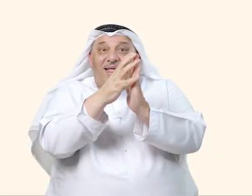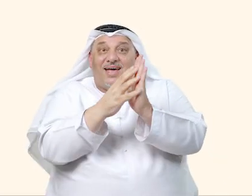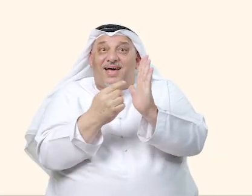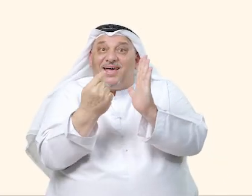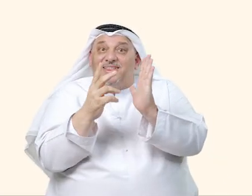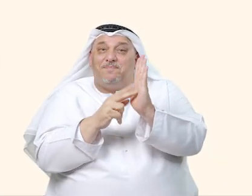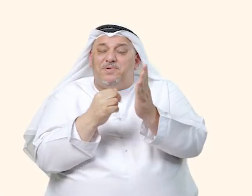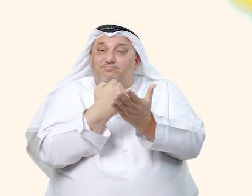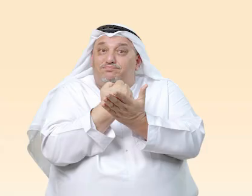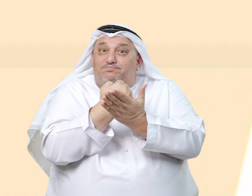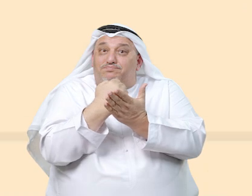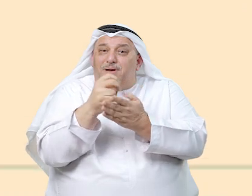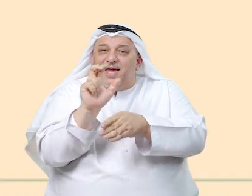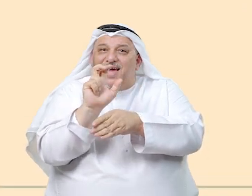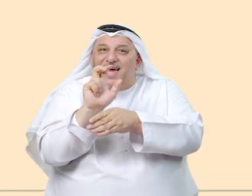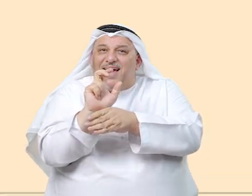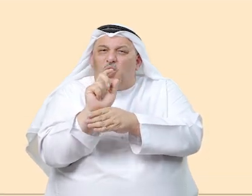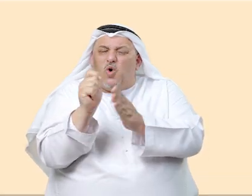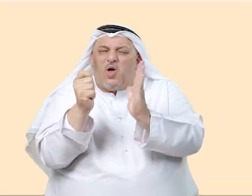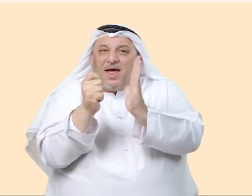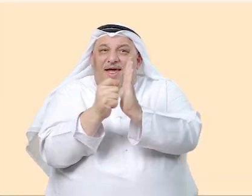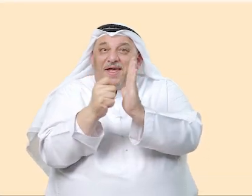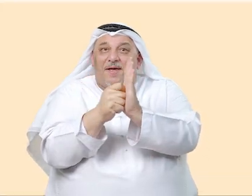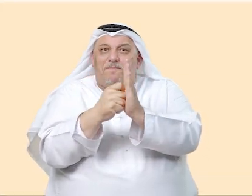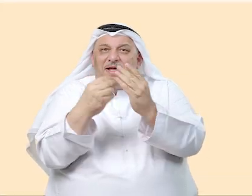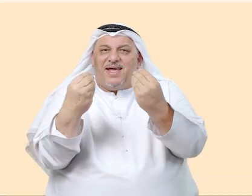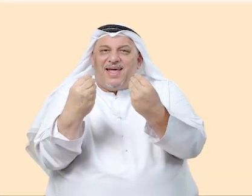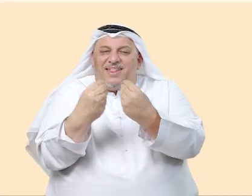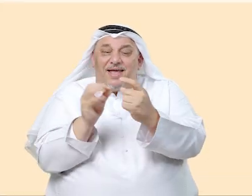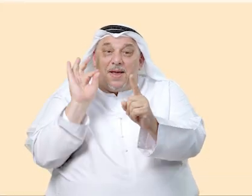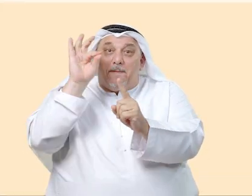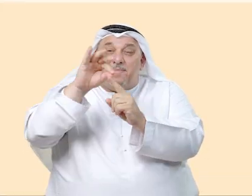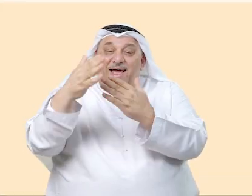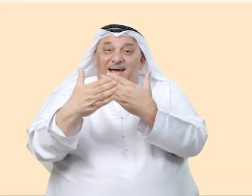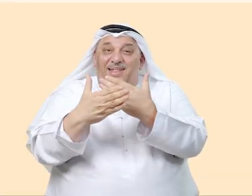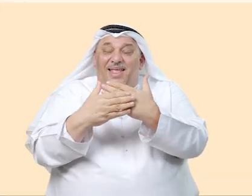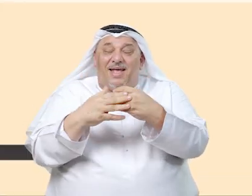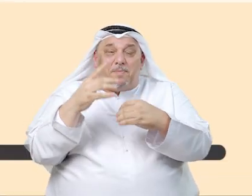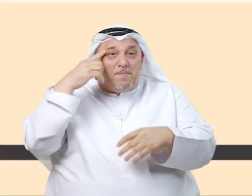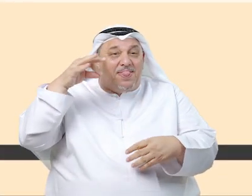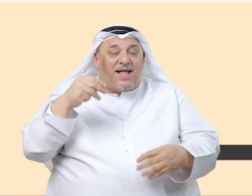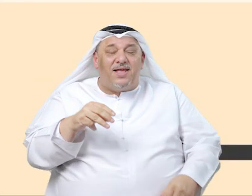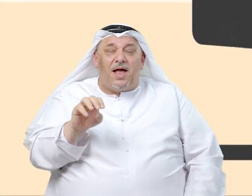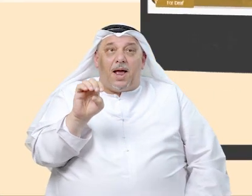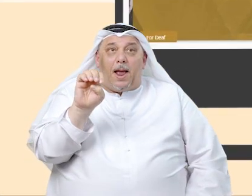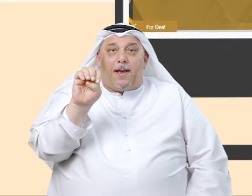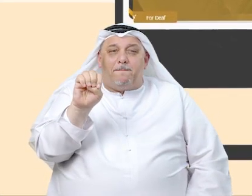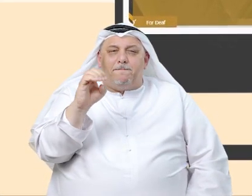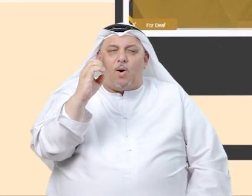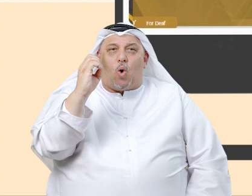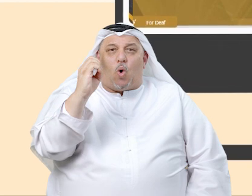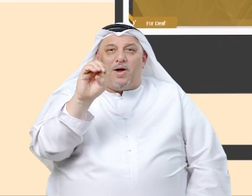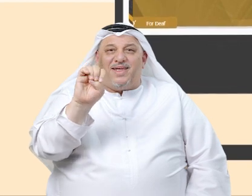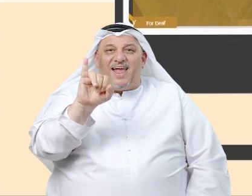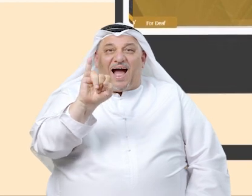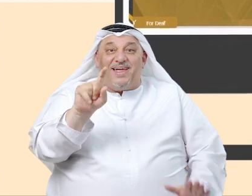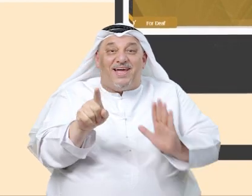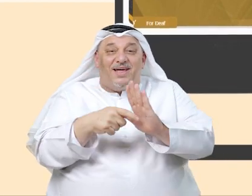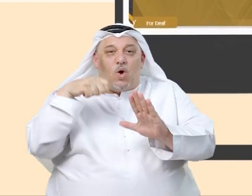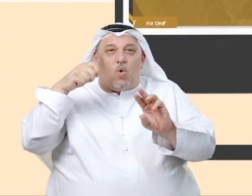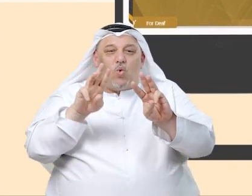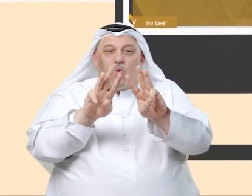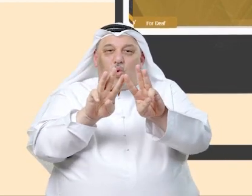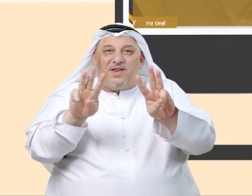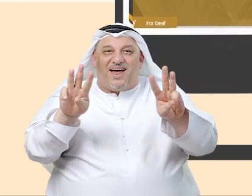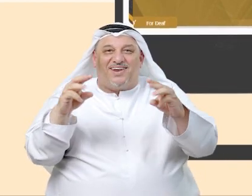steps, including housing assistance loan exemption request. You can access this service through the smart